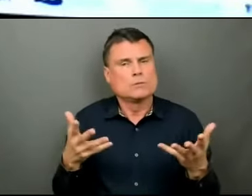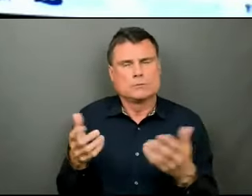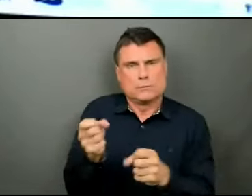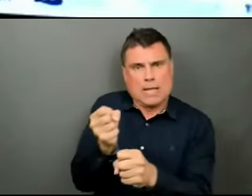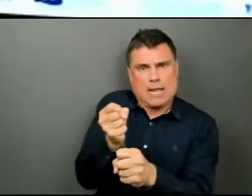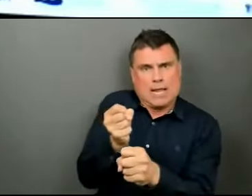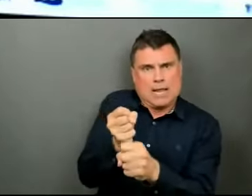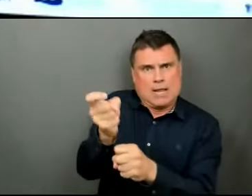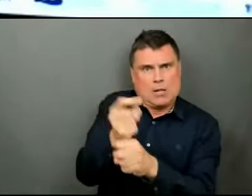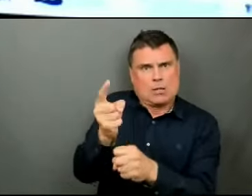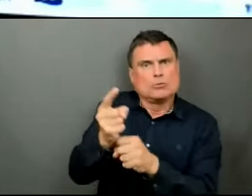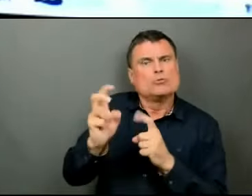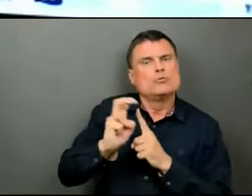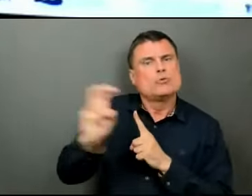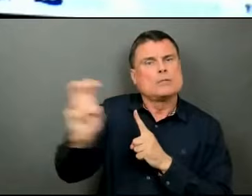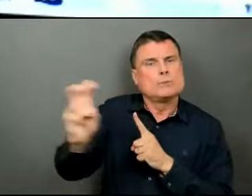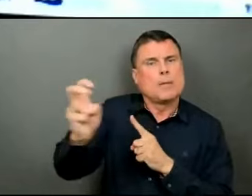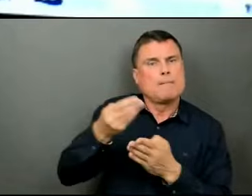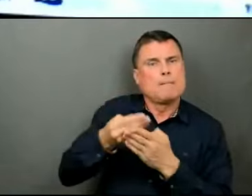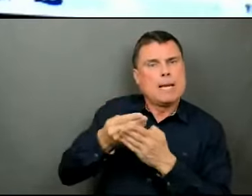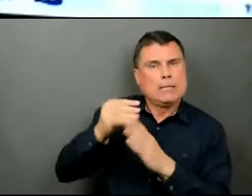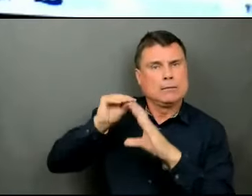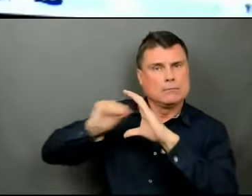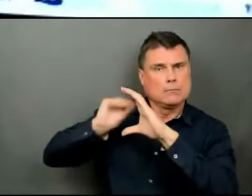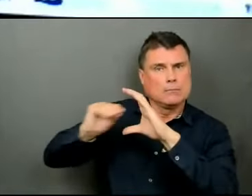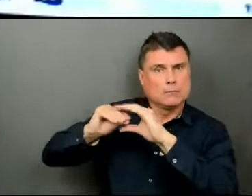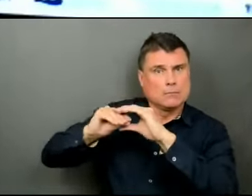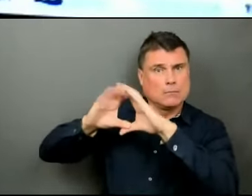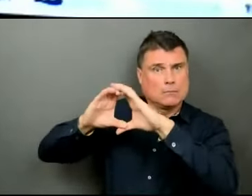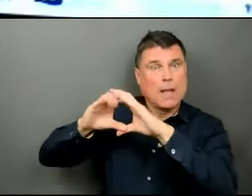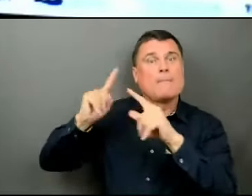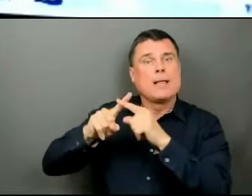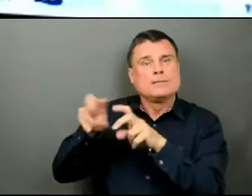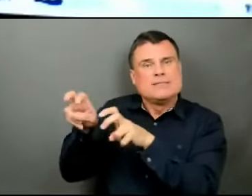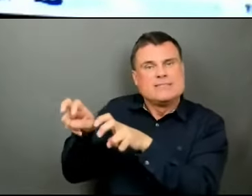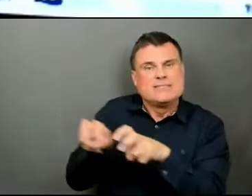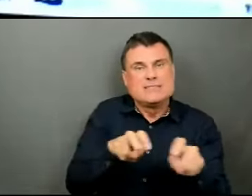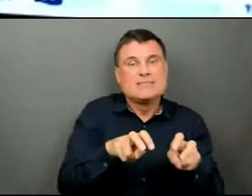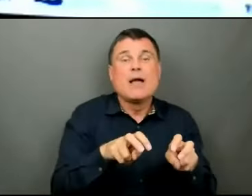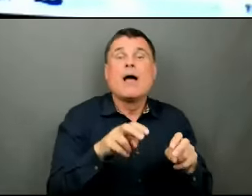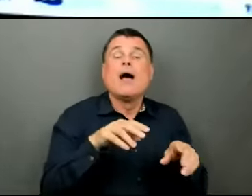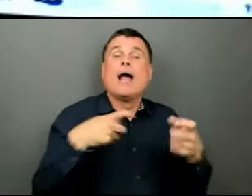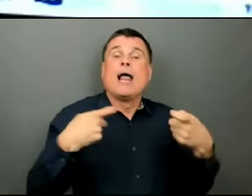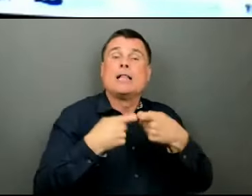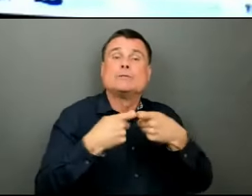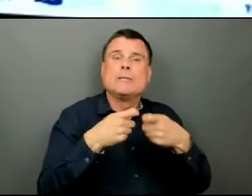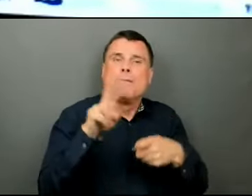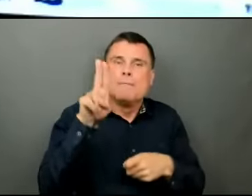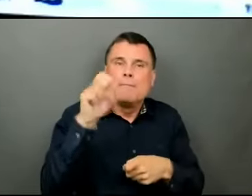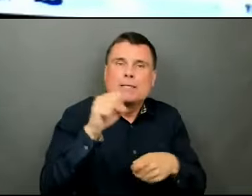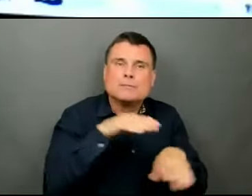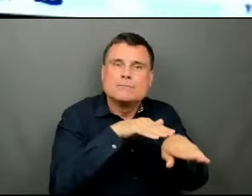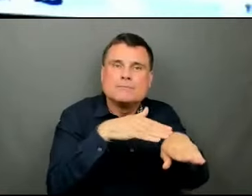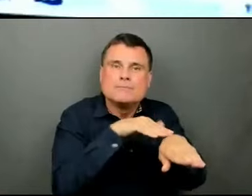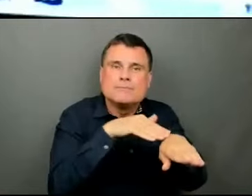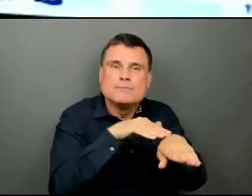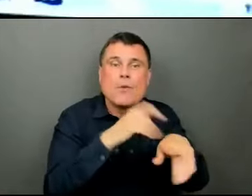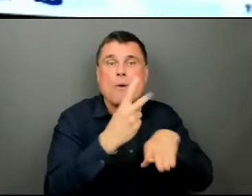fund. And I know Mayor Kennedy Stewart is always looking for more electric buses. In BC, we've